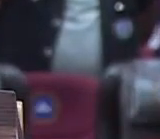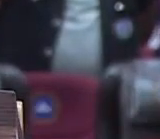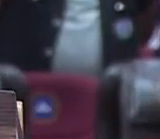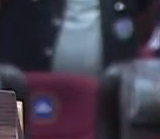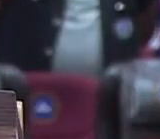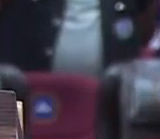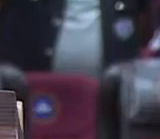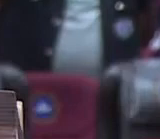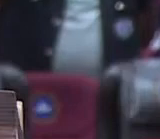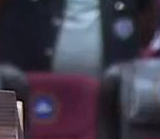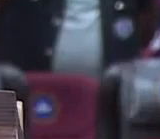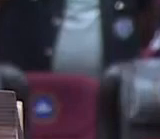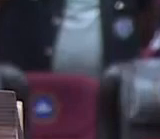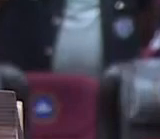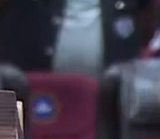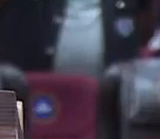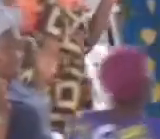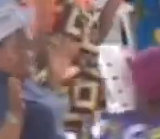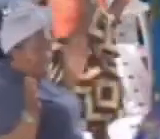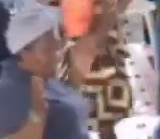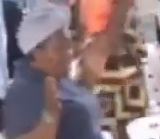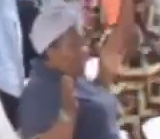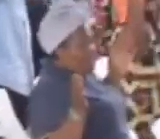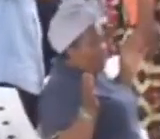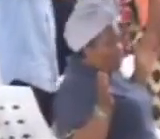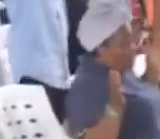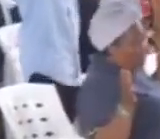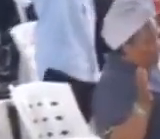And in the kingdom of God, you will not be missing.